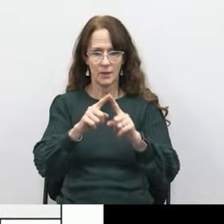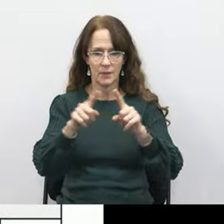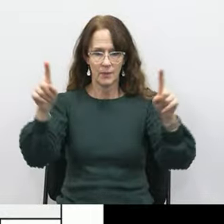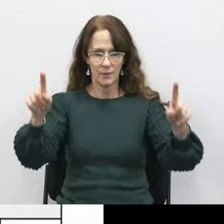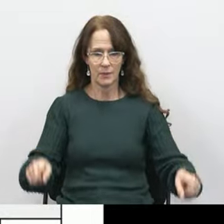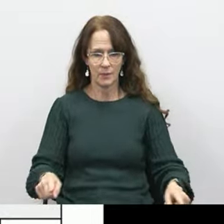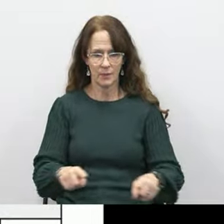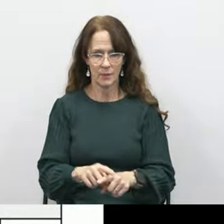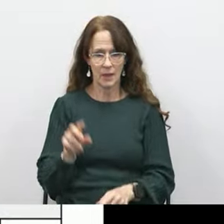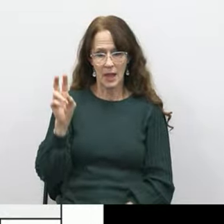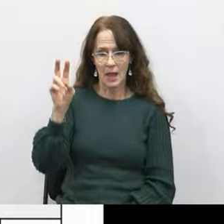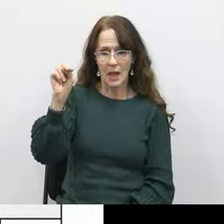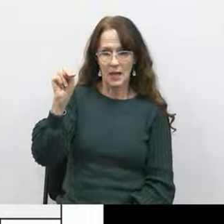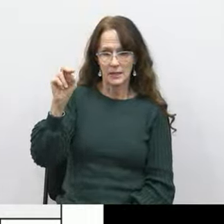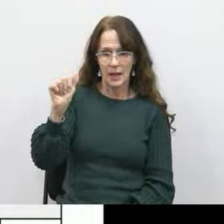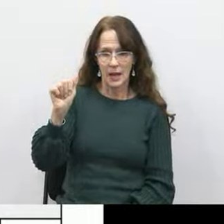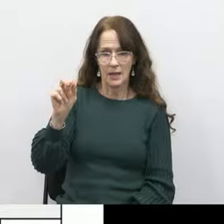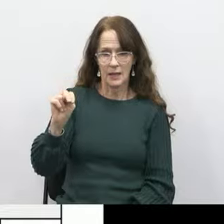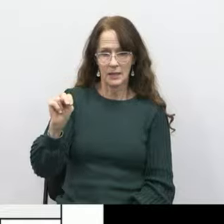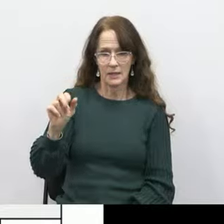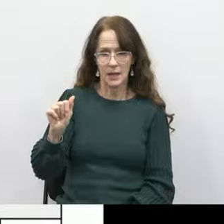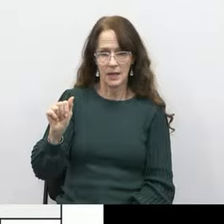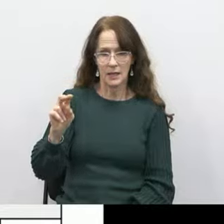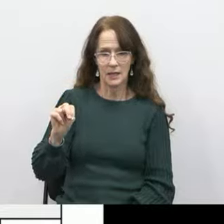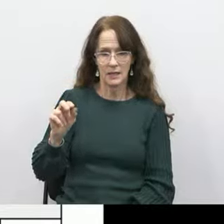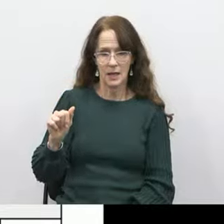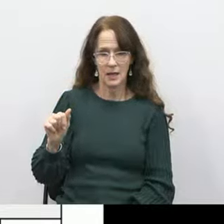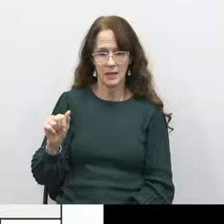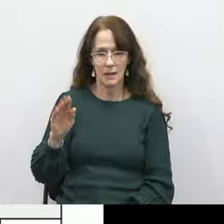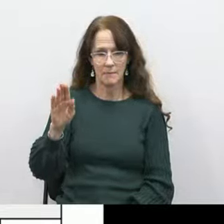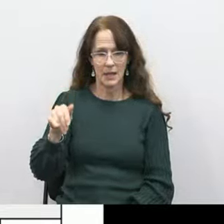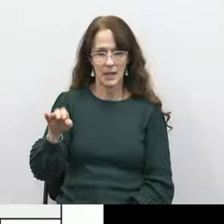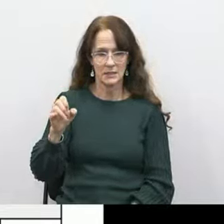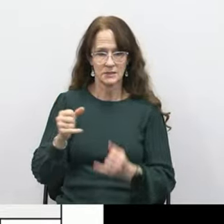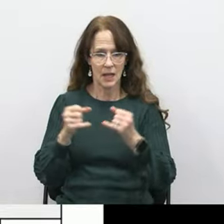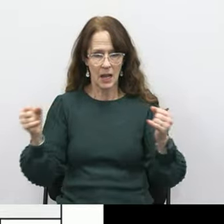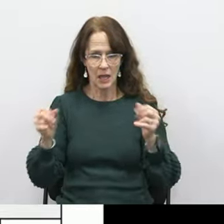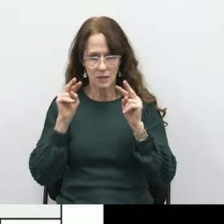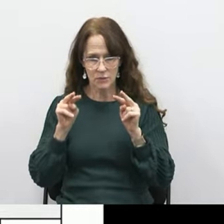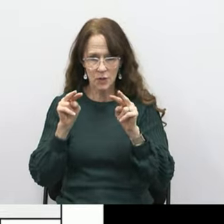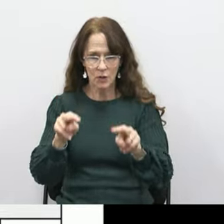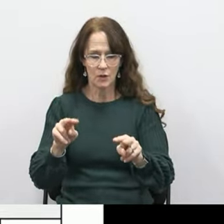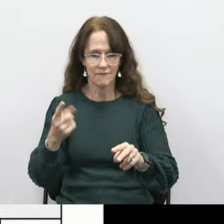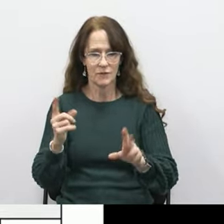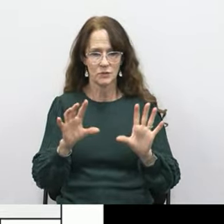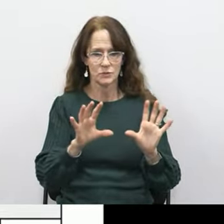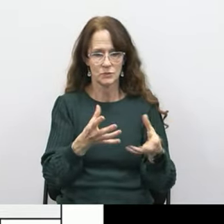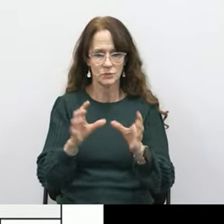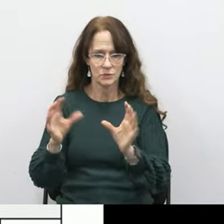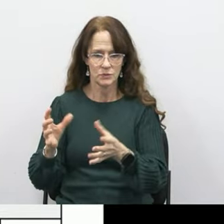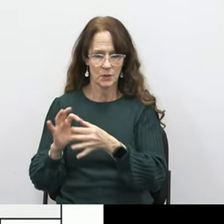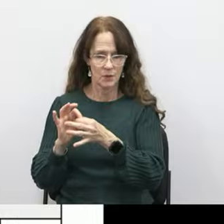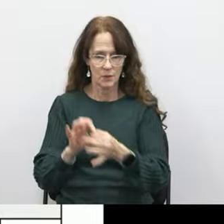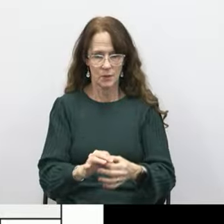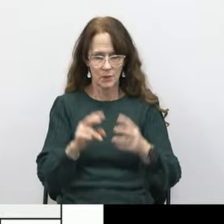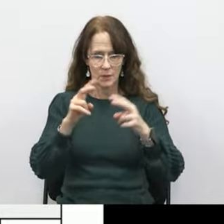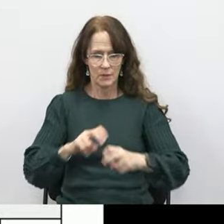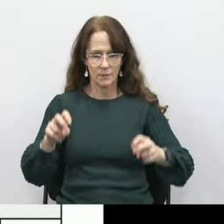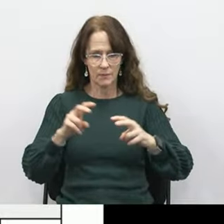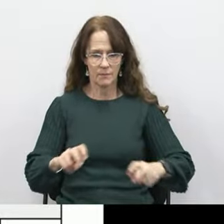the NAs under baseline. Today is an opportunity for us to look at the first set of data around this assessment because